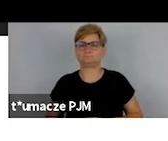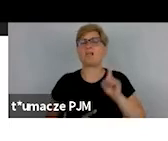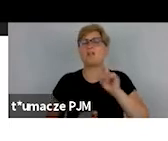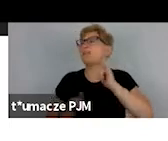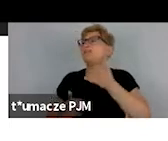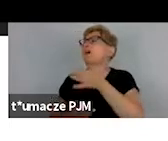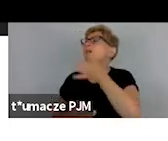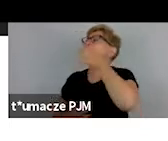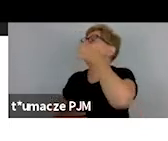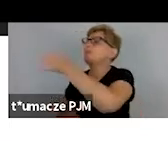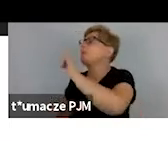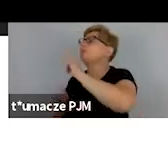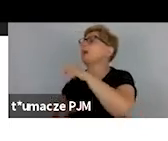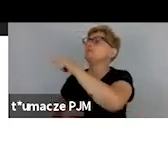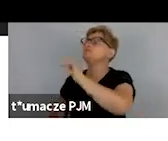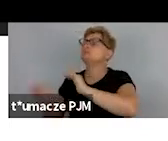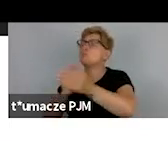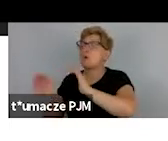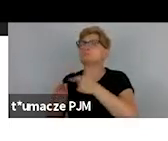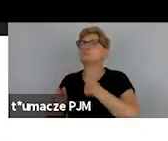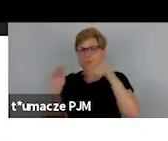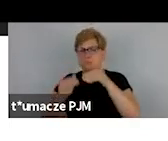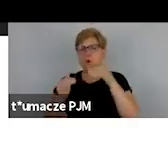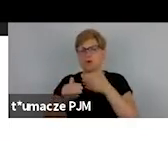on those.